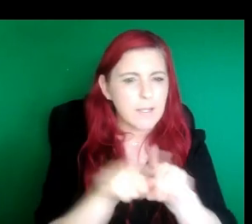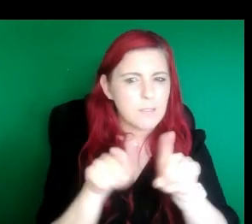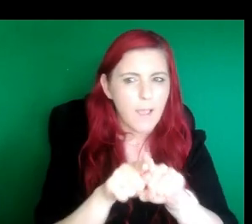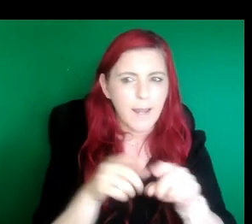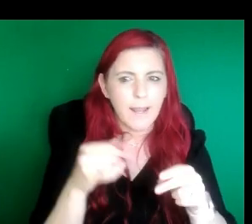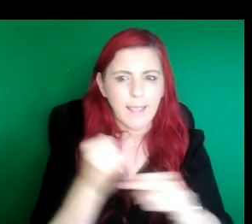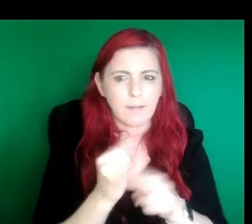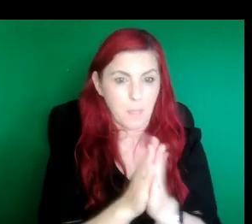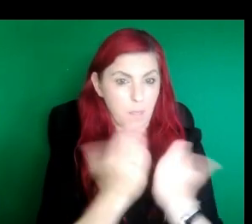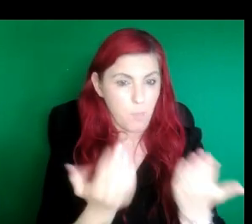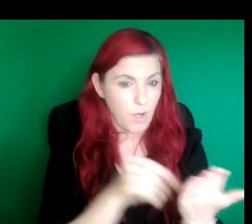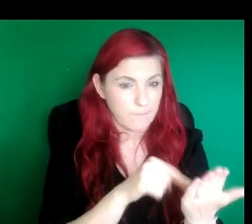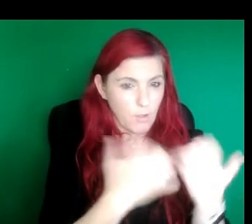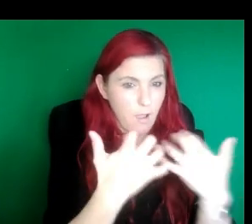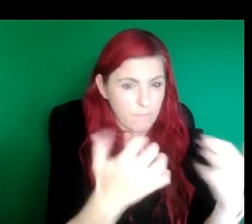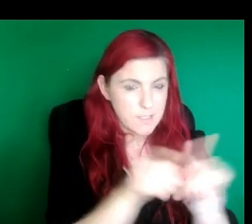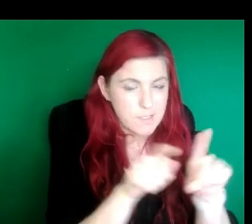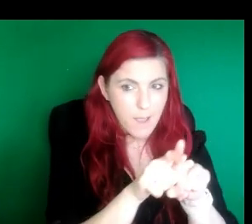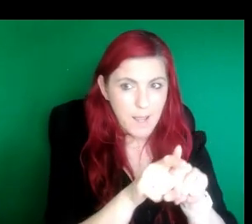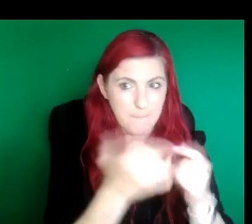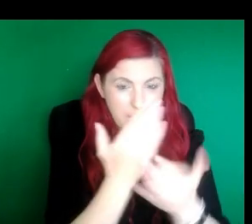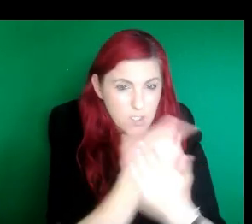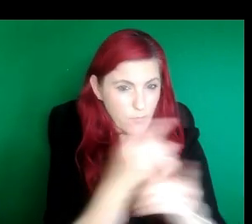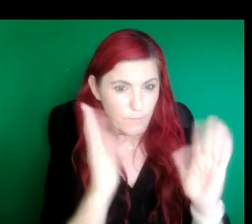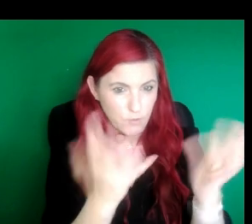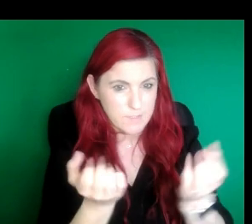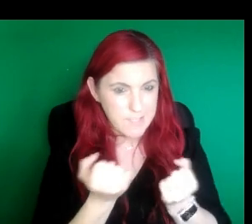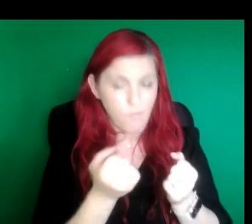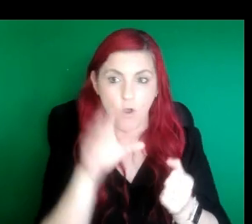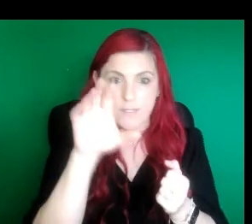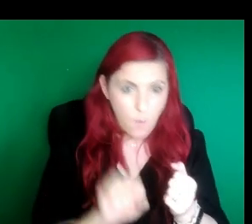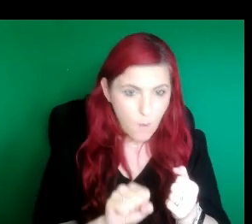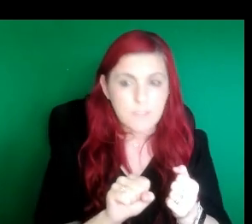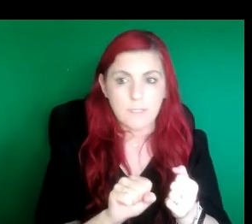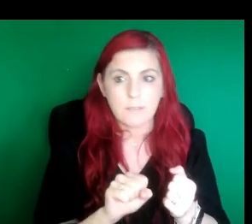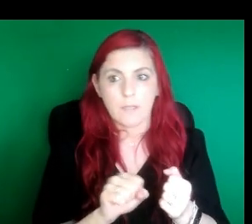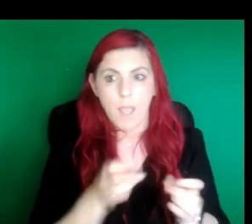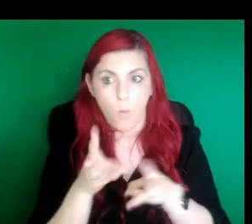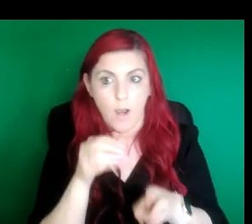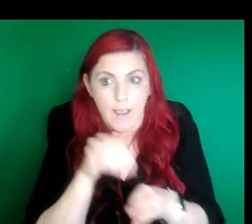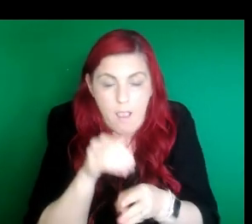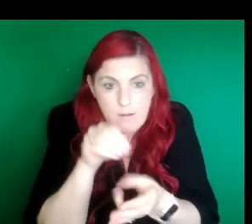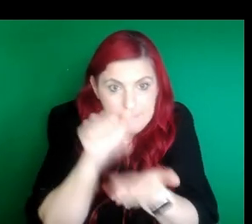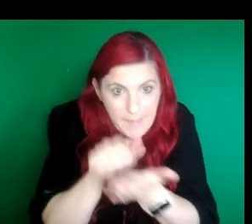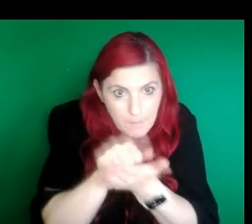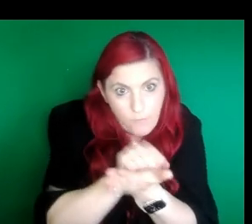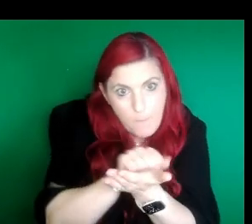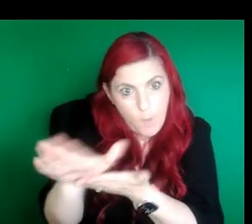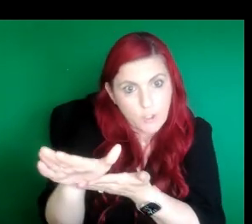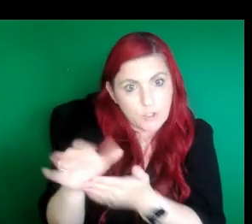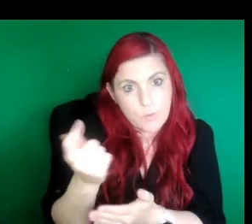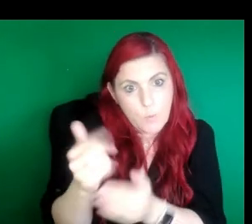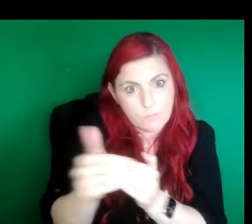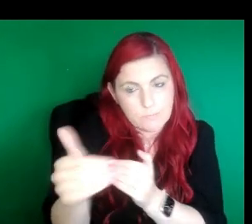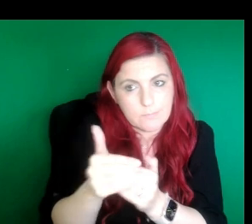the conference booklet, which some of you might have downloaded. And I am working on a paper right now to actually publish this